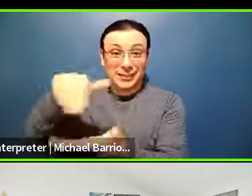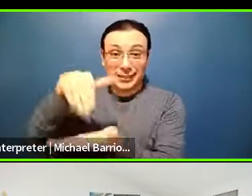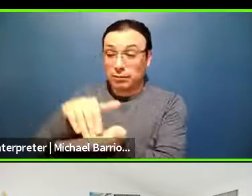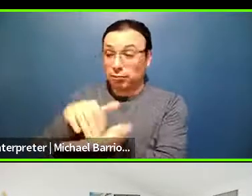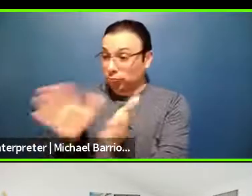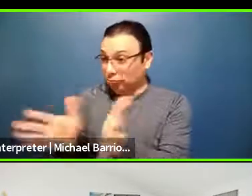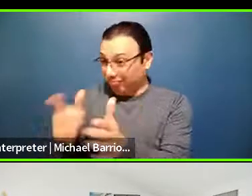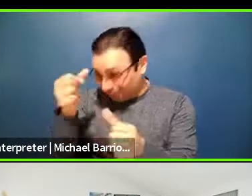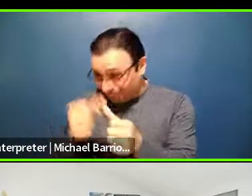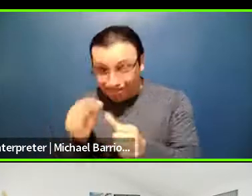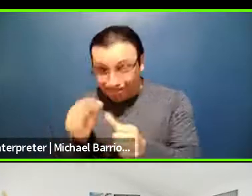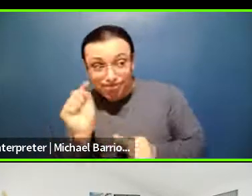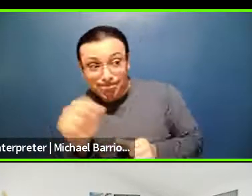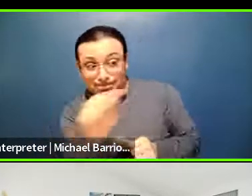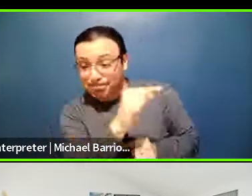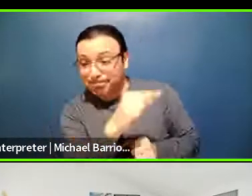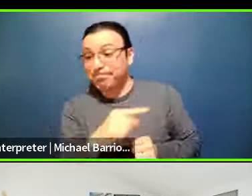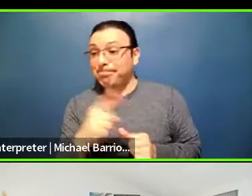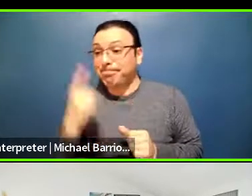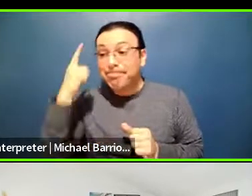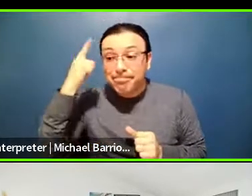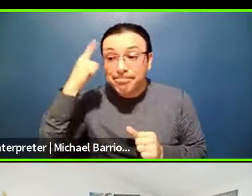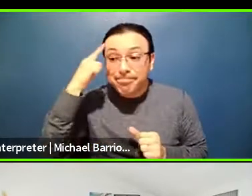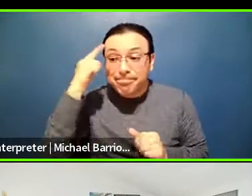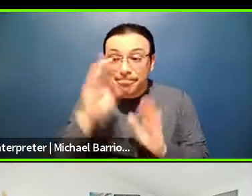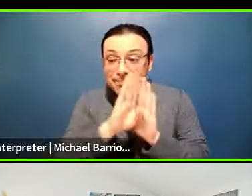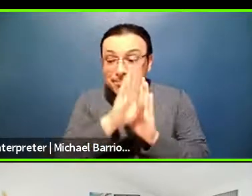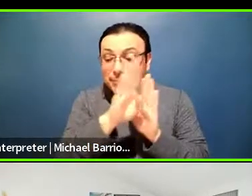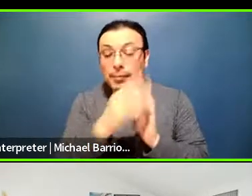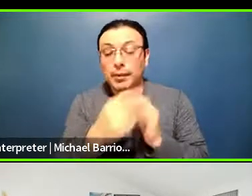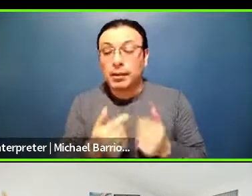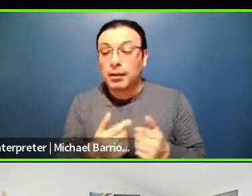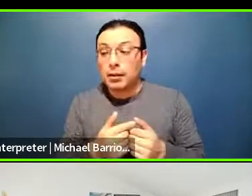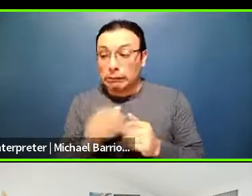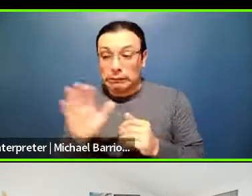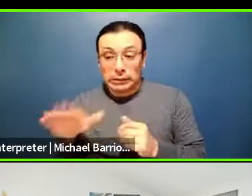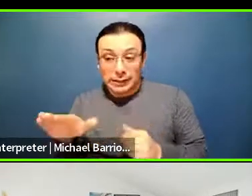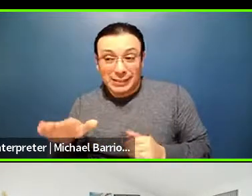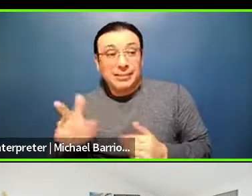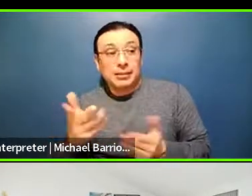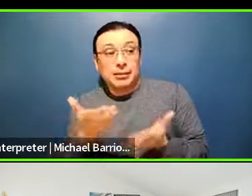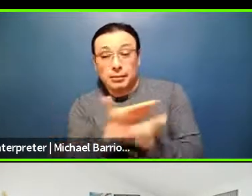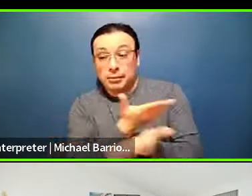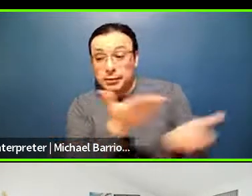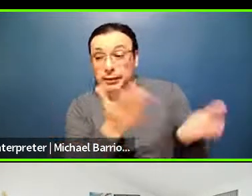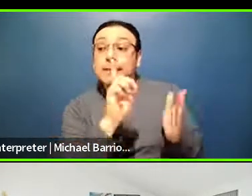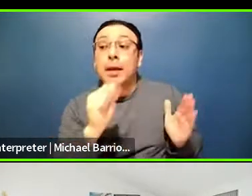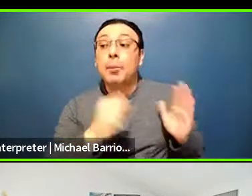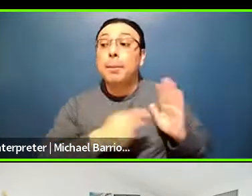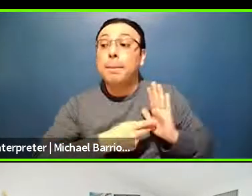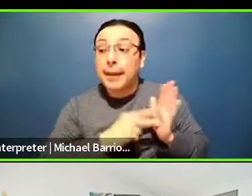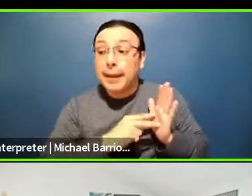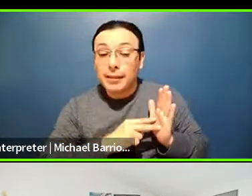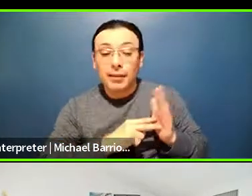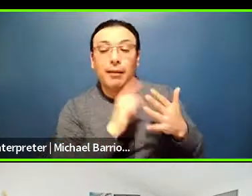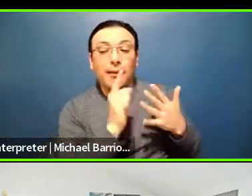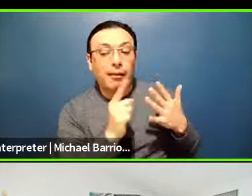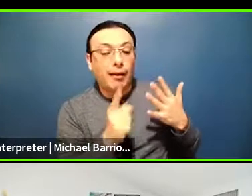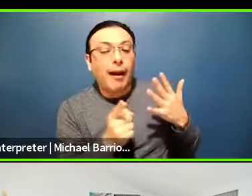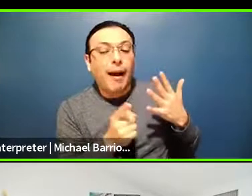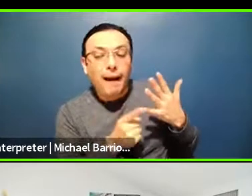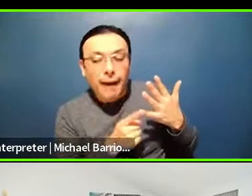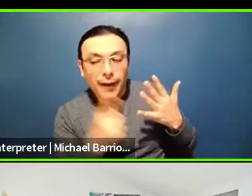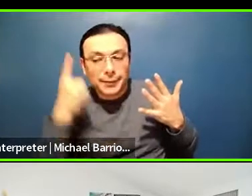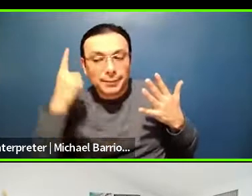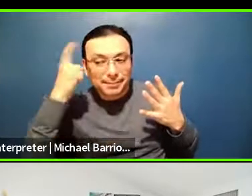informal queer spaces and events to center accessibility for all disabled people. And some practical ways